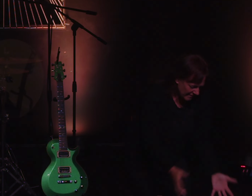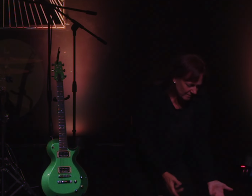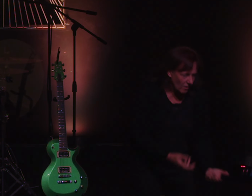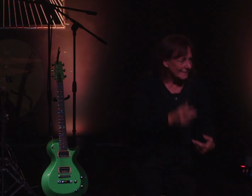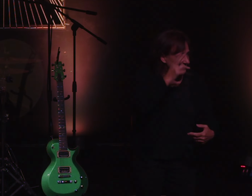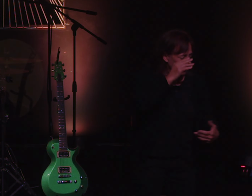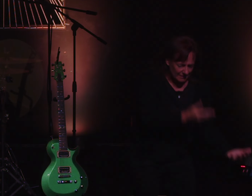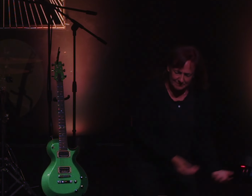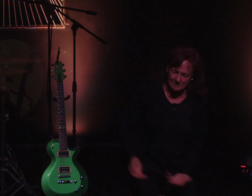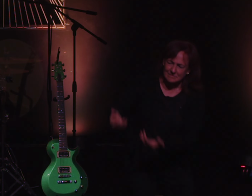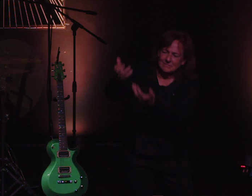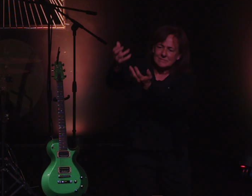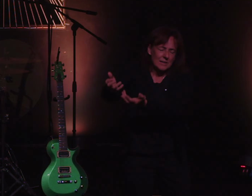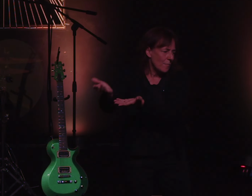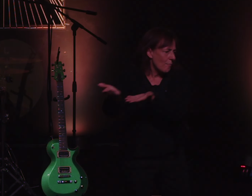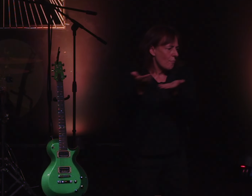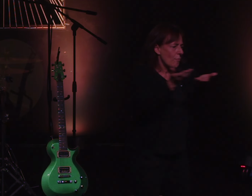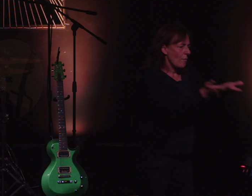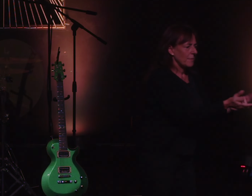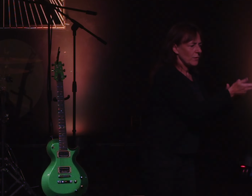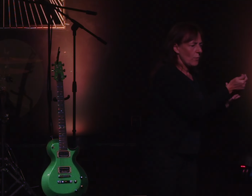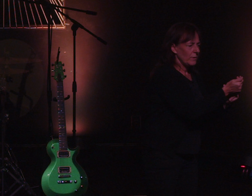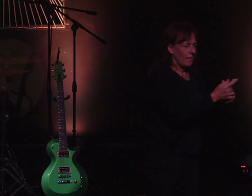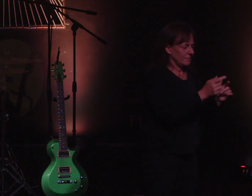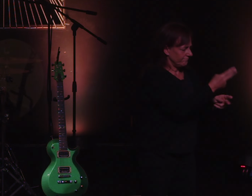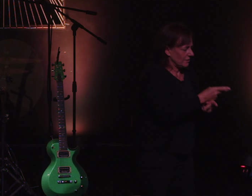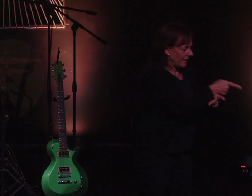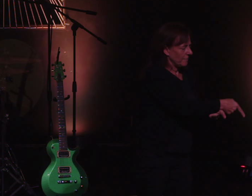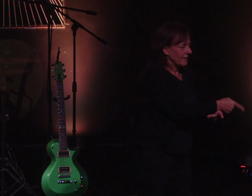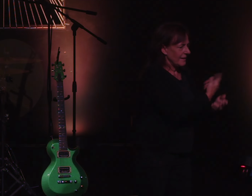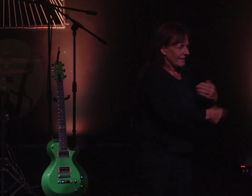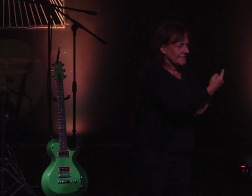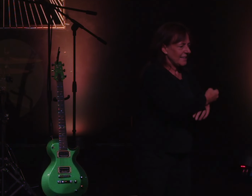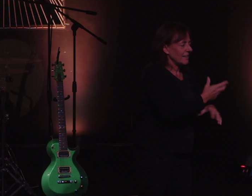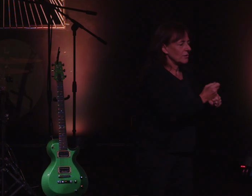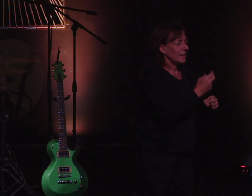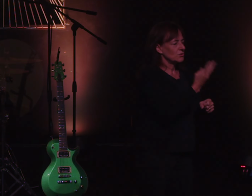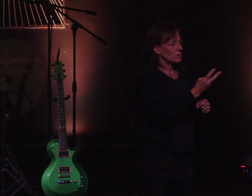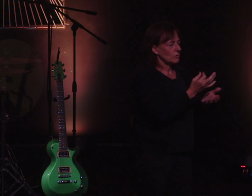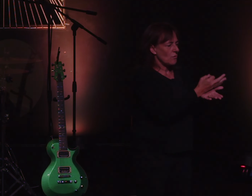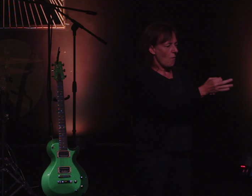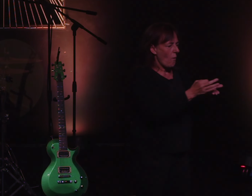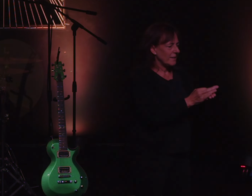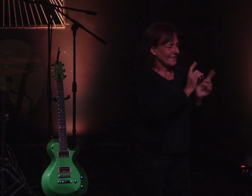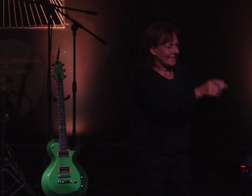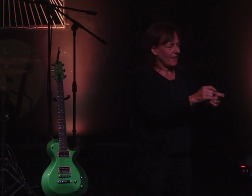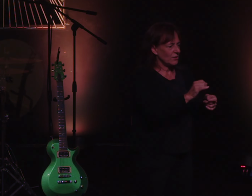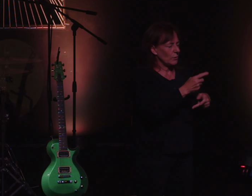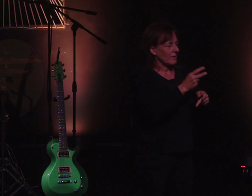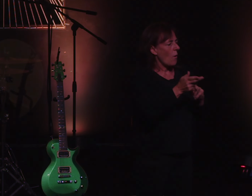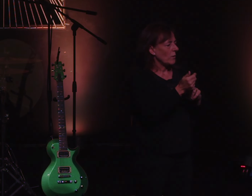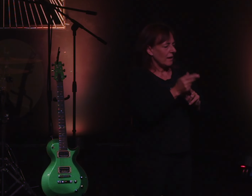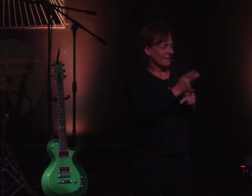donkey, brought him to an inn, and took care of him. The next day he took out 2 denarii and gave them to the innkeeper. 'Look